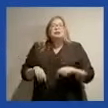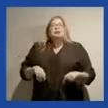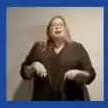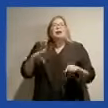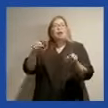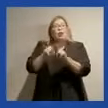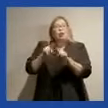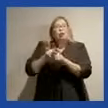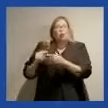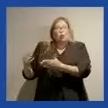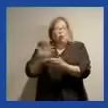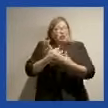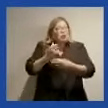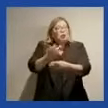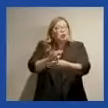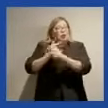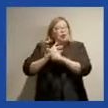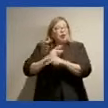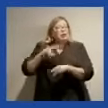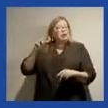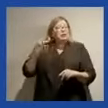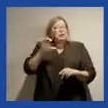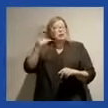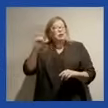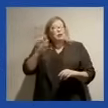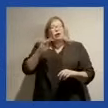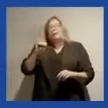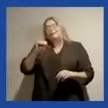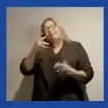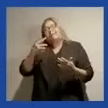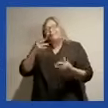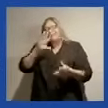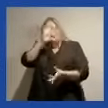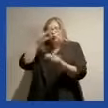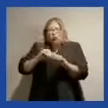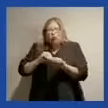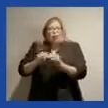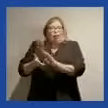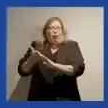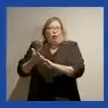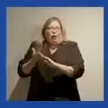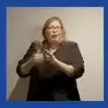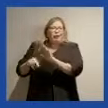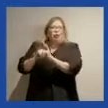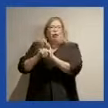asking, MCO and net operating loss, and then some